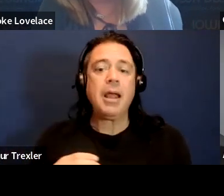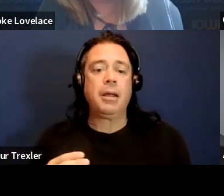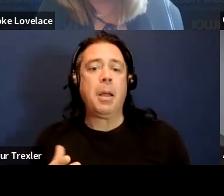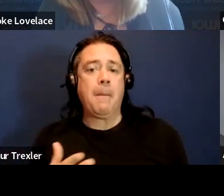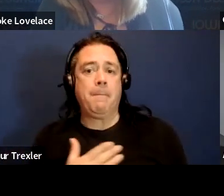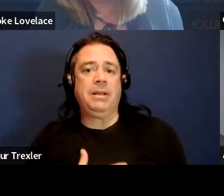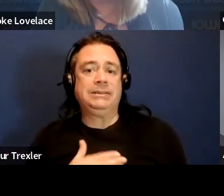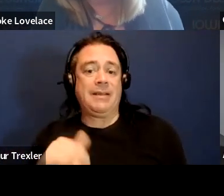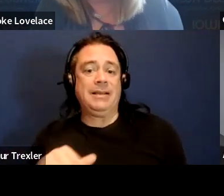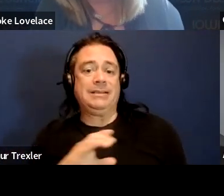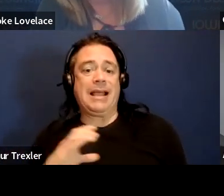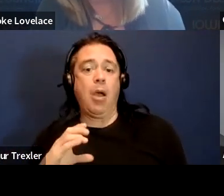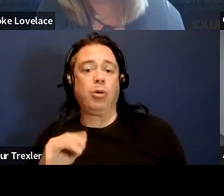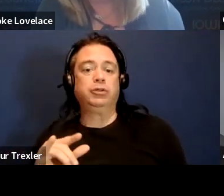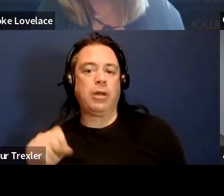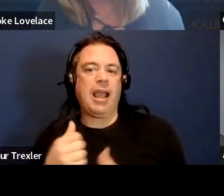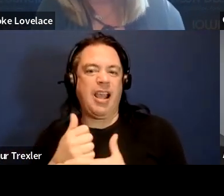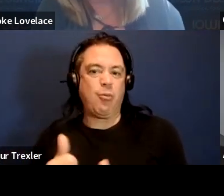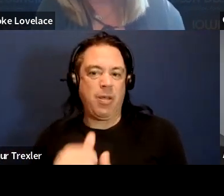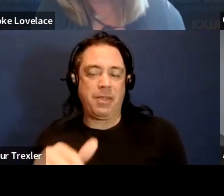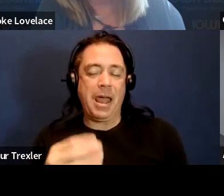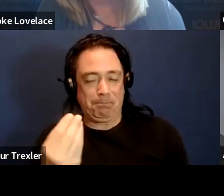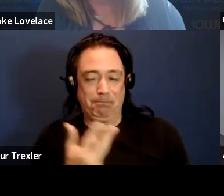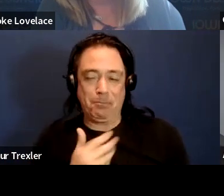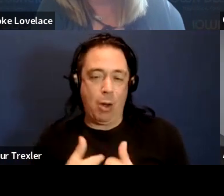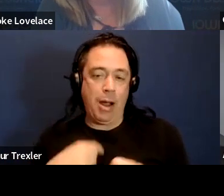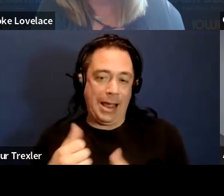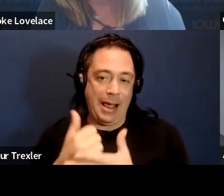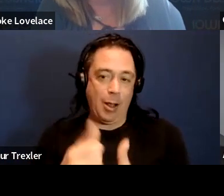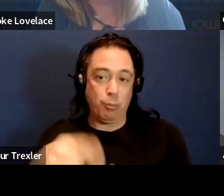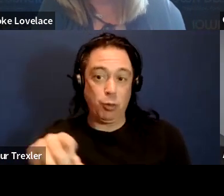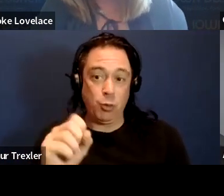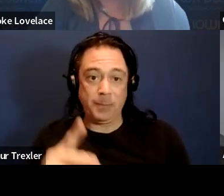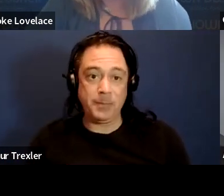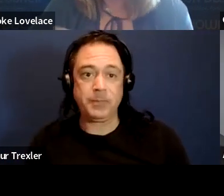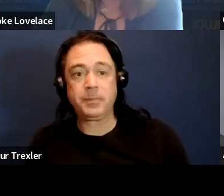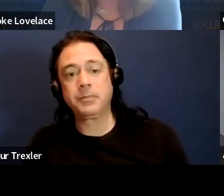you with that. Just let us know how we can be of service to you guys too as you move forward.